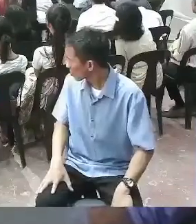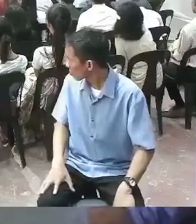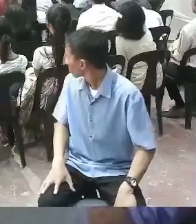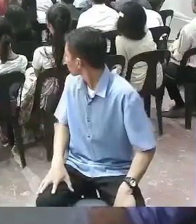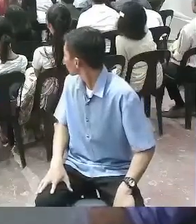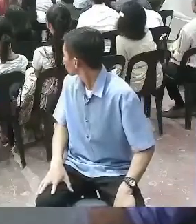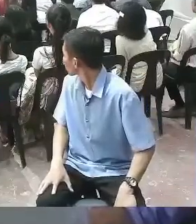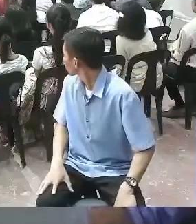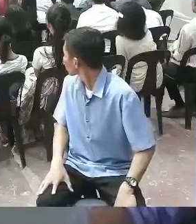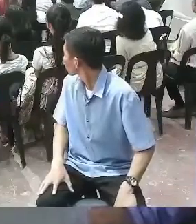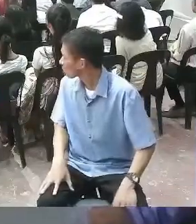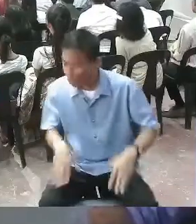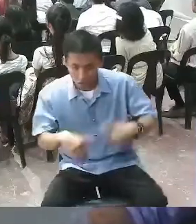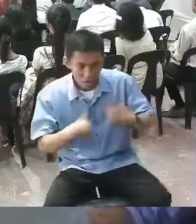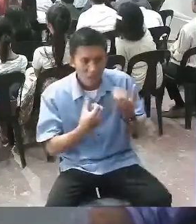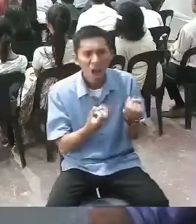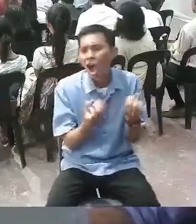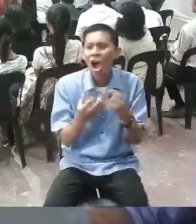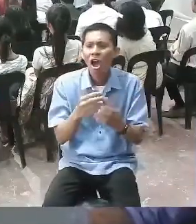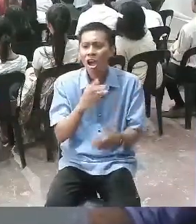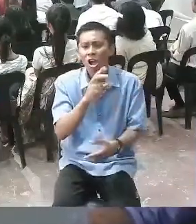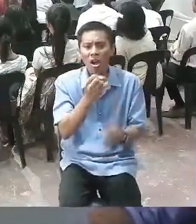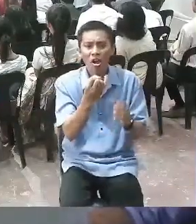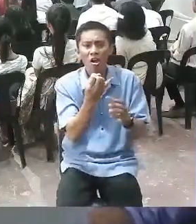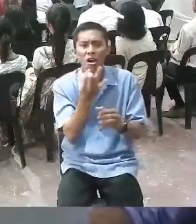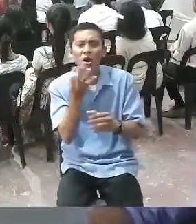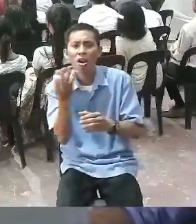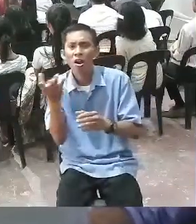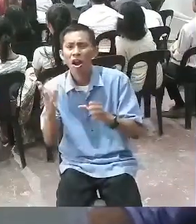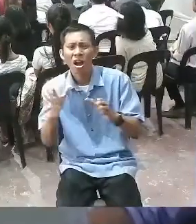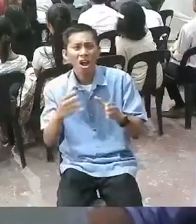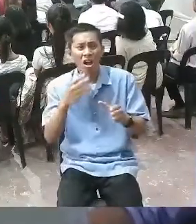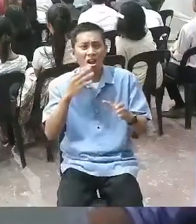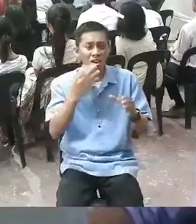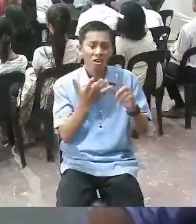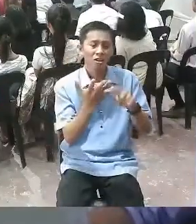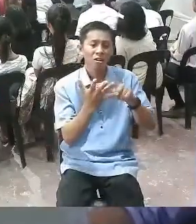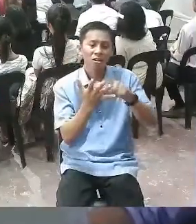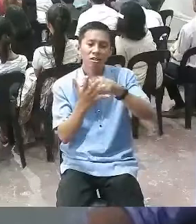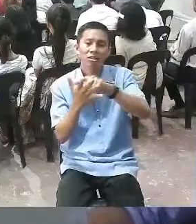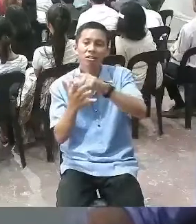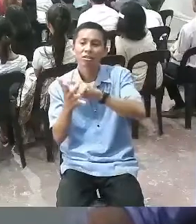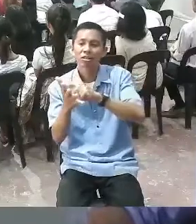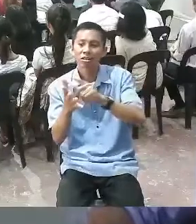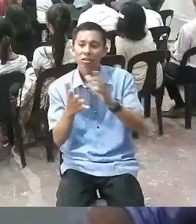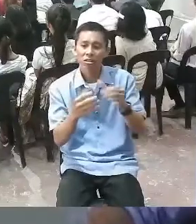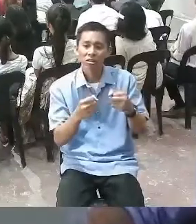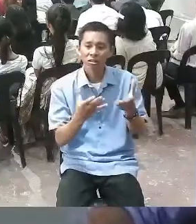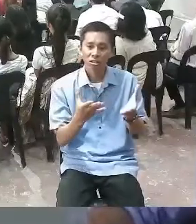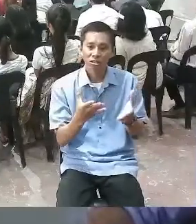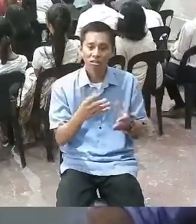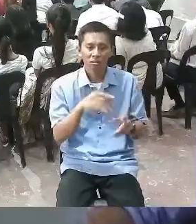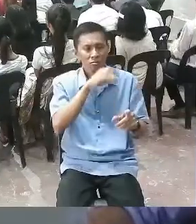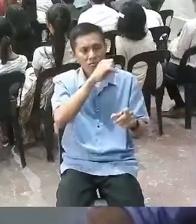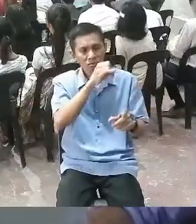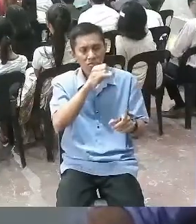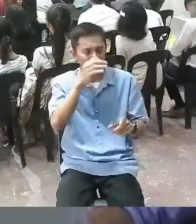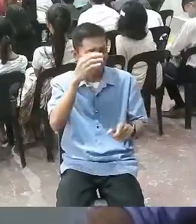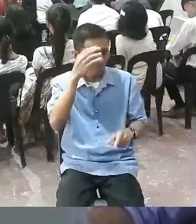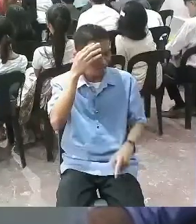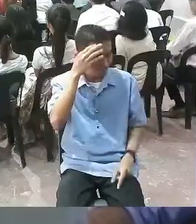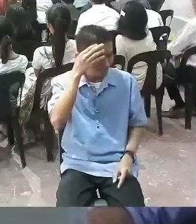How many fingers am I holding? You know, and I said, I understand, okay. But the Lord's been good to me,